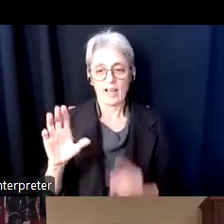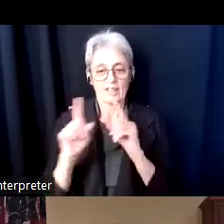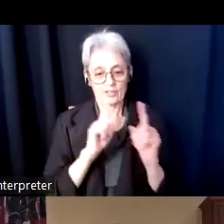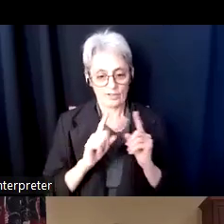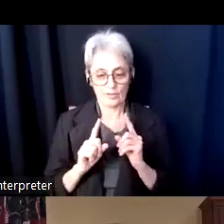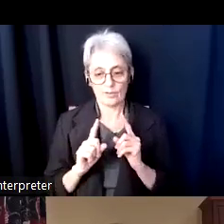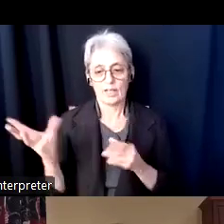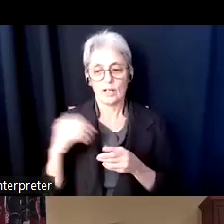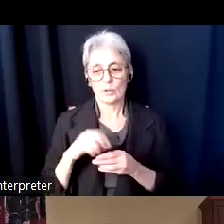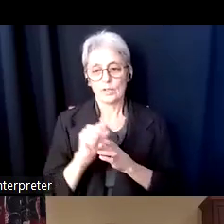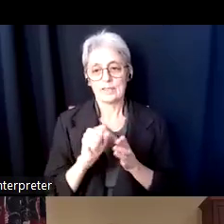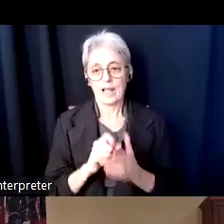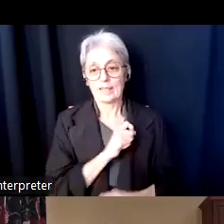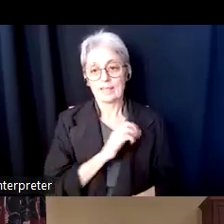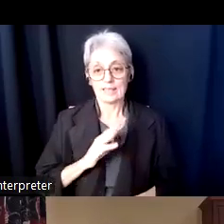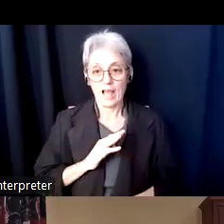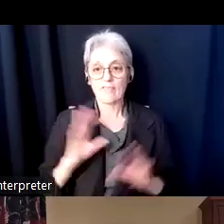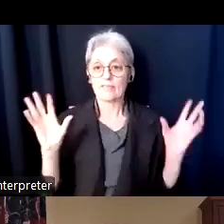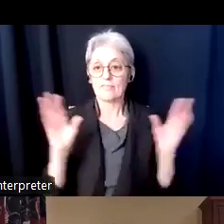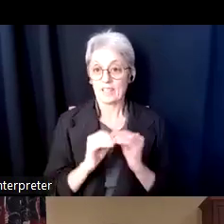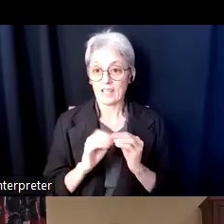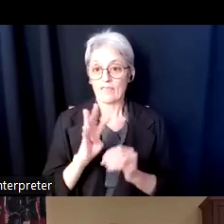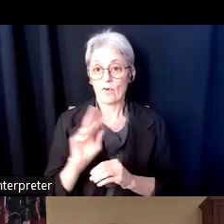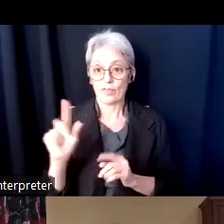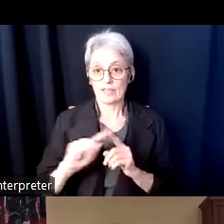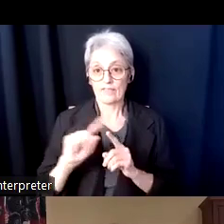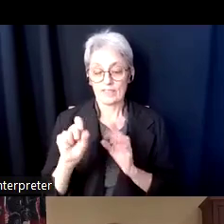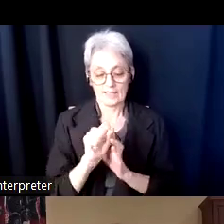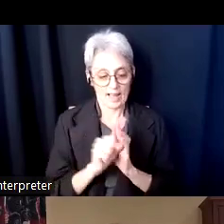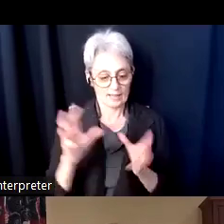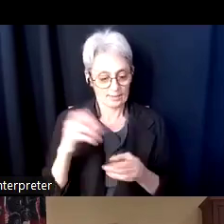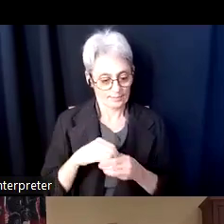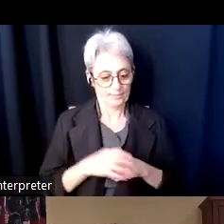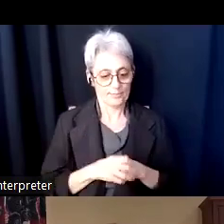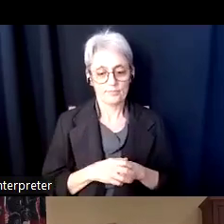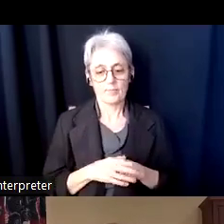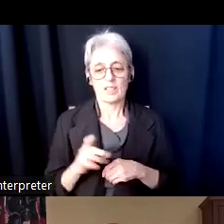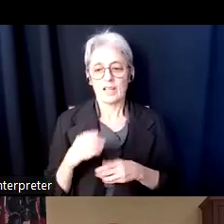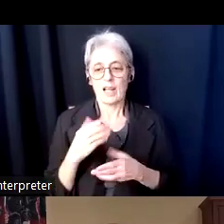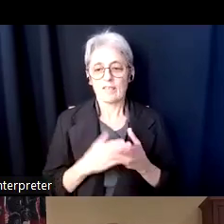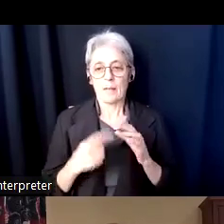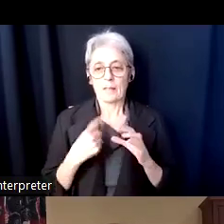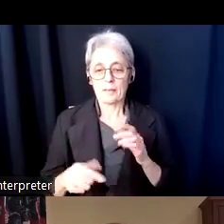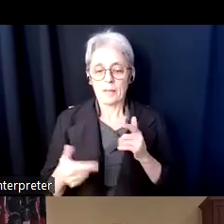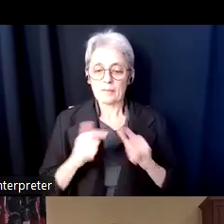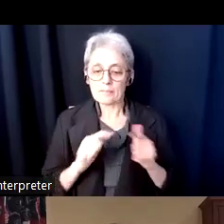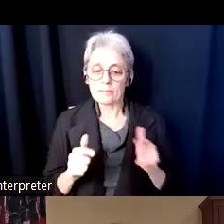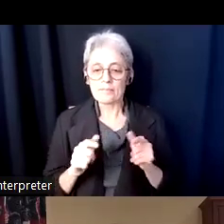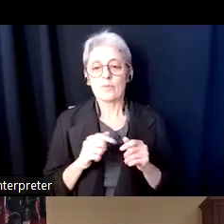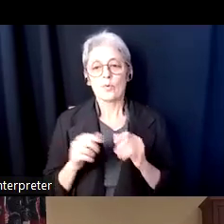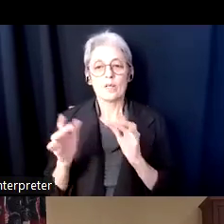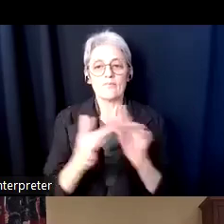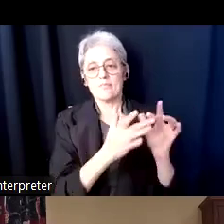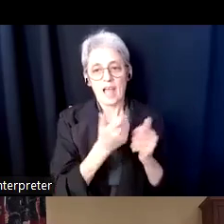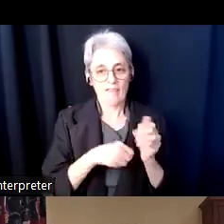from 43 states. And we did have at least some form of correspondence, including email, with administrators in every state. In